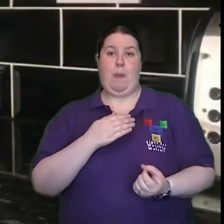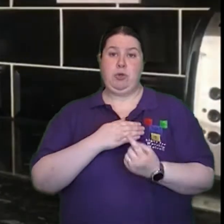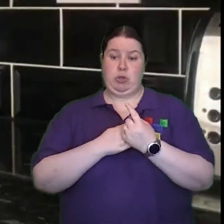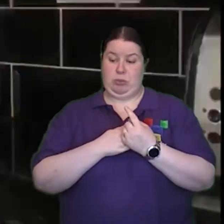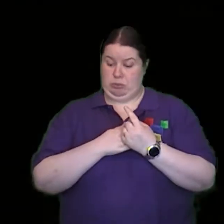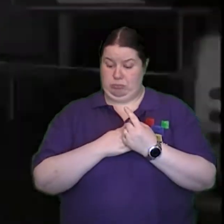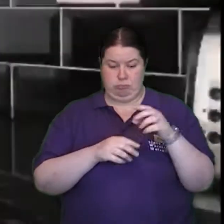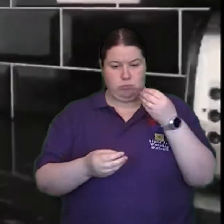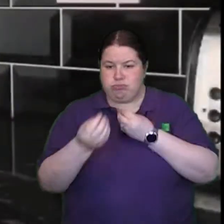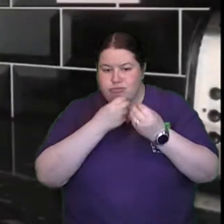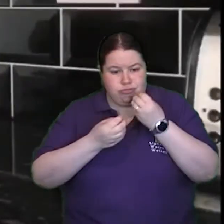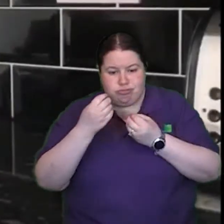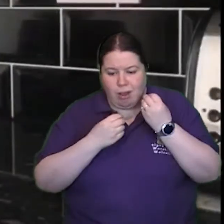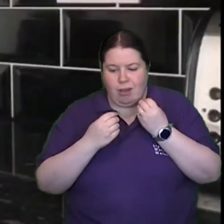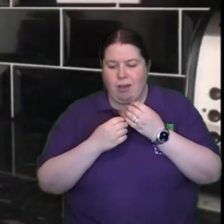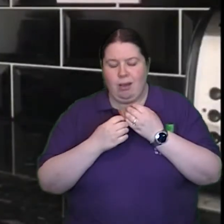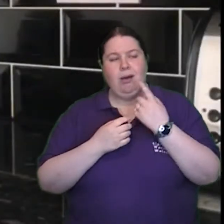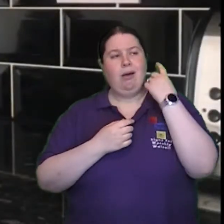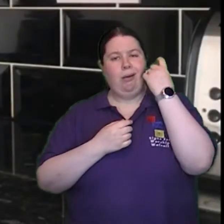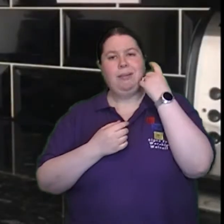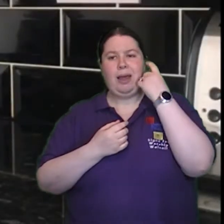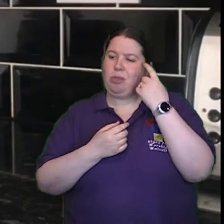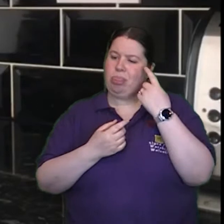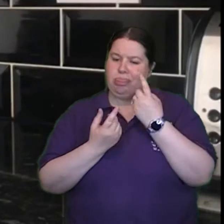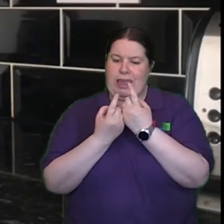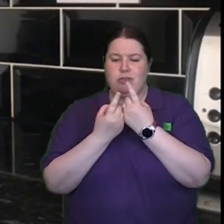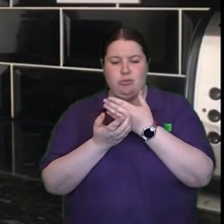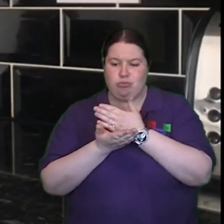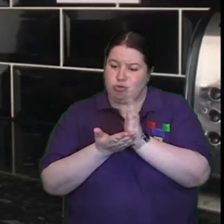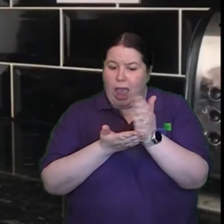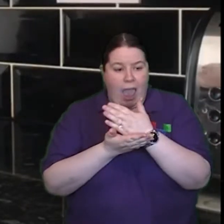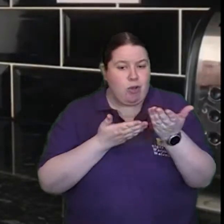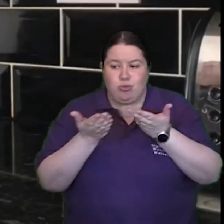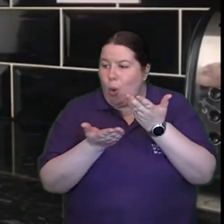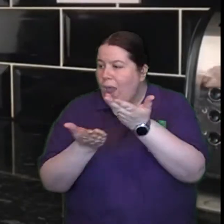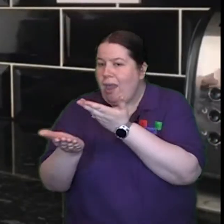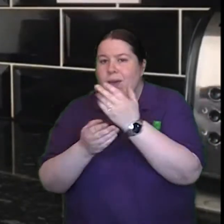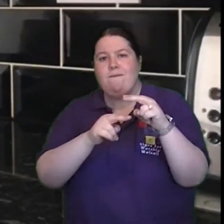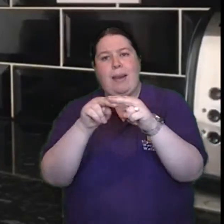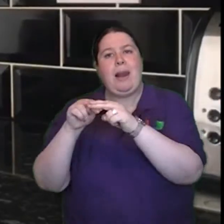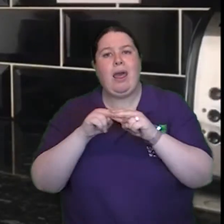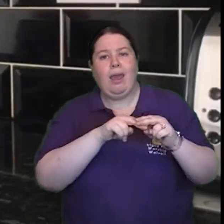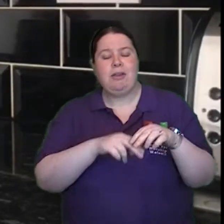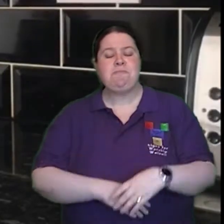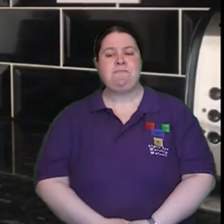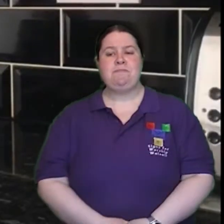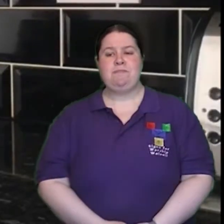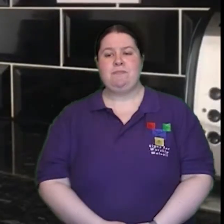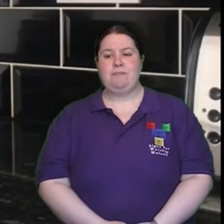Why don't you use this time whilst eating your own feast to share with your household and enjoy time talking with